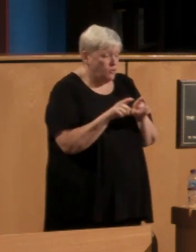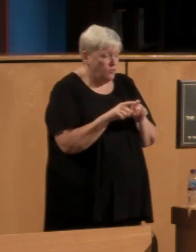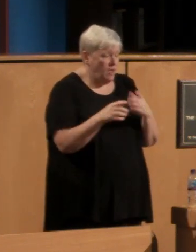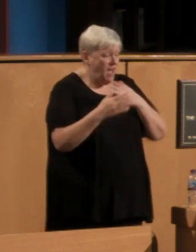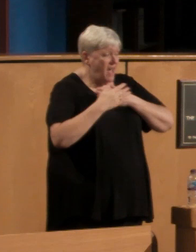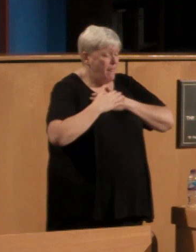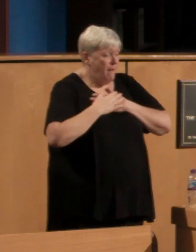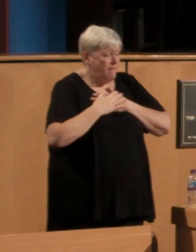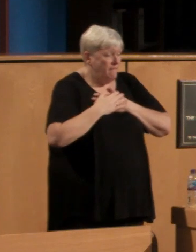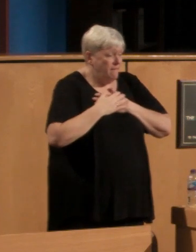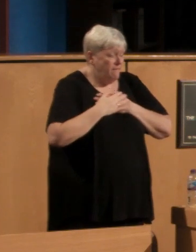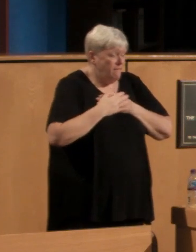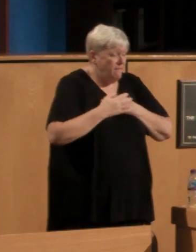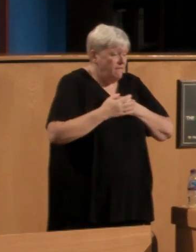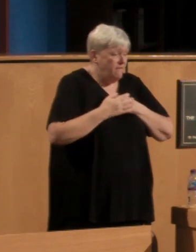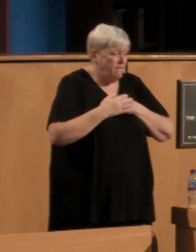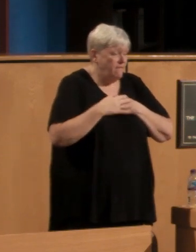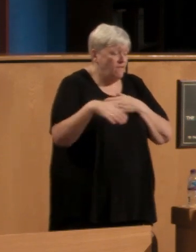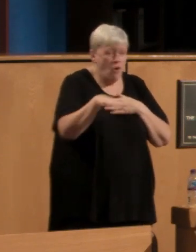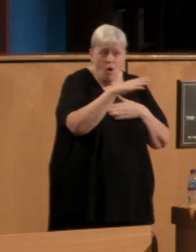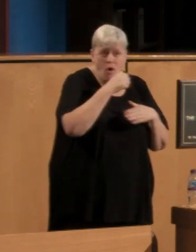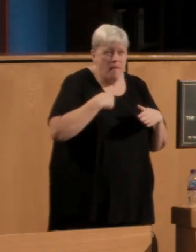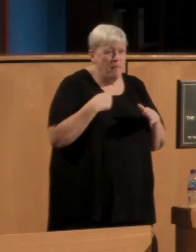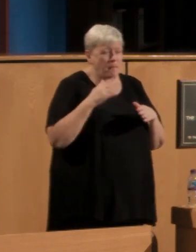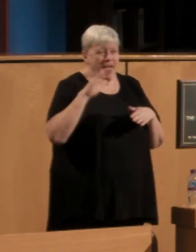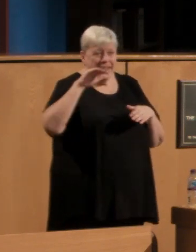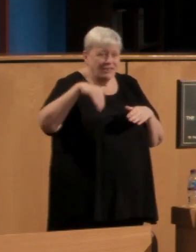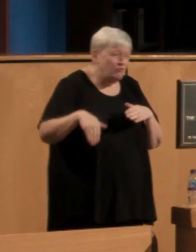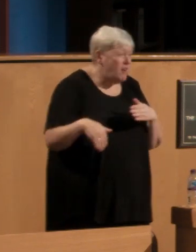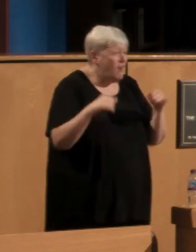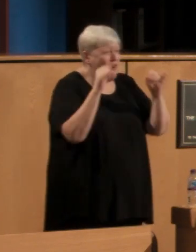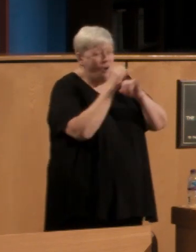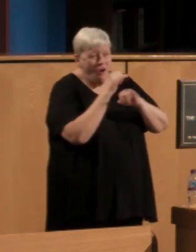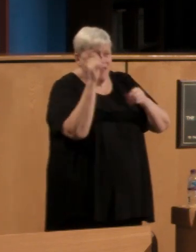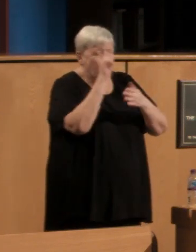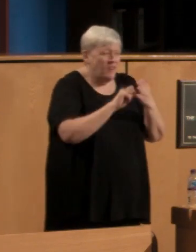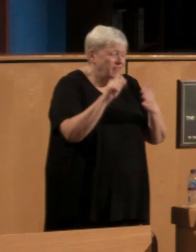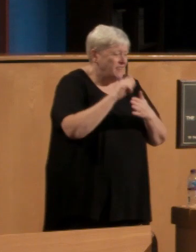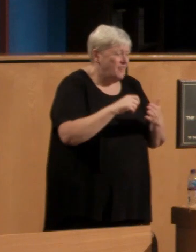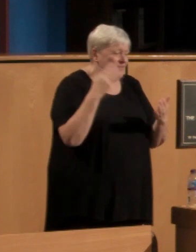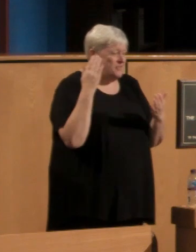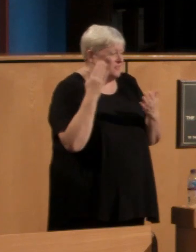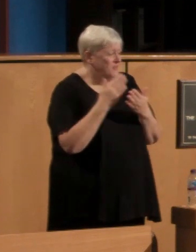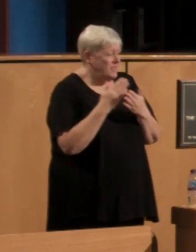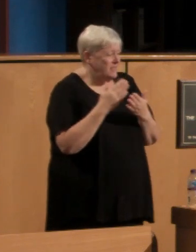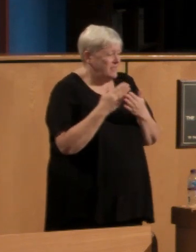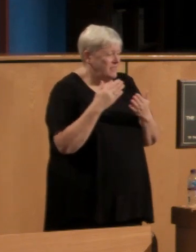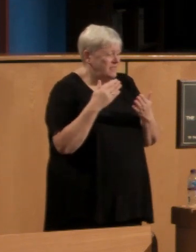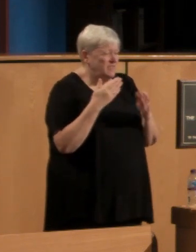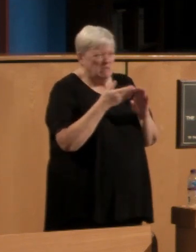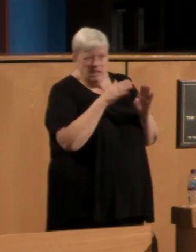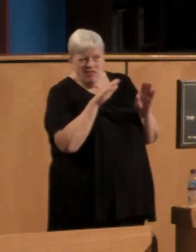love the kind of queer horror writers that I love are kind of messy, bad, kind of